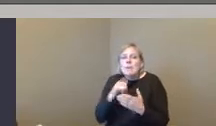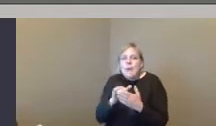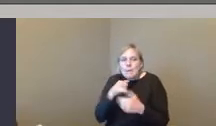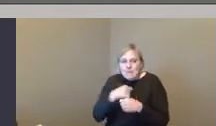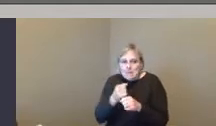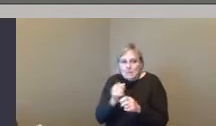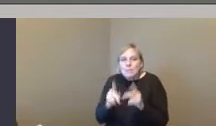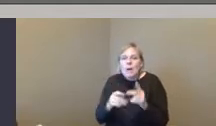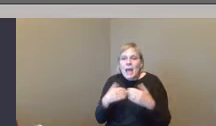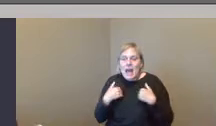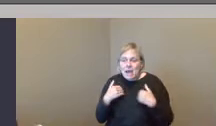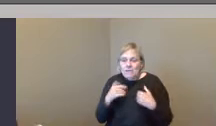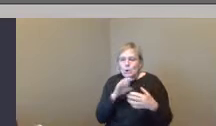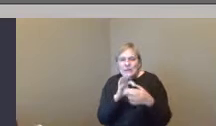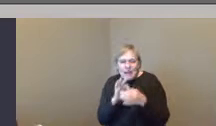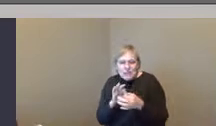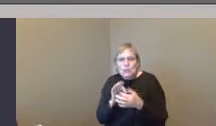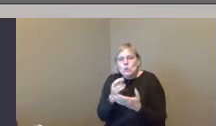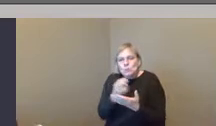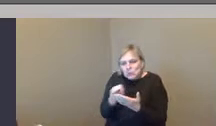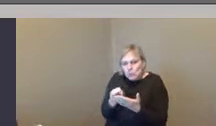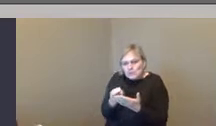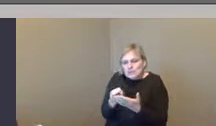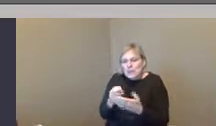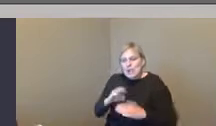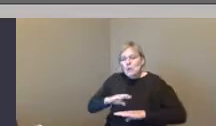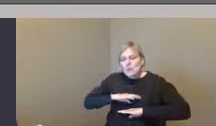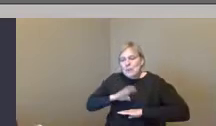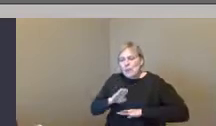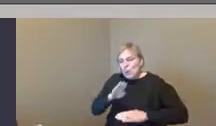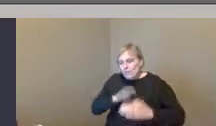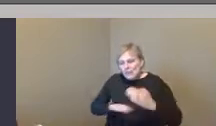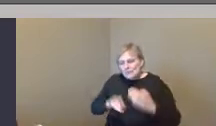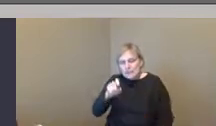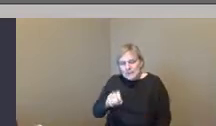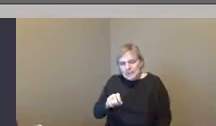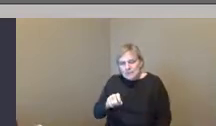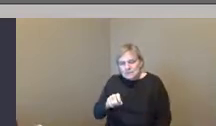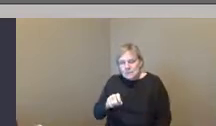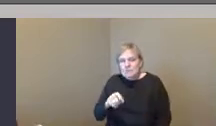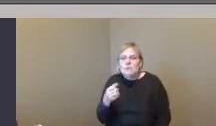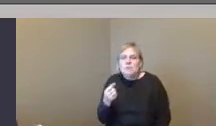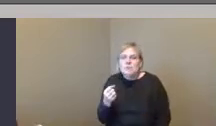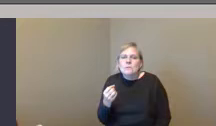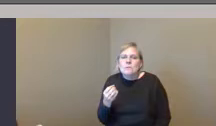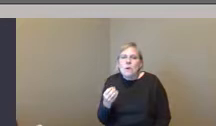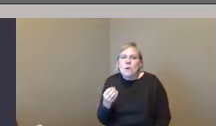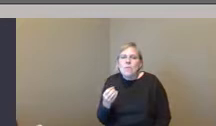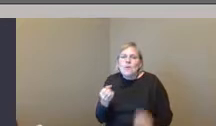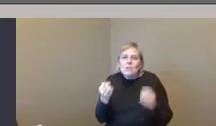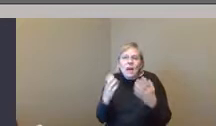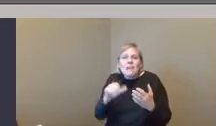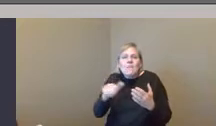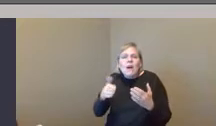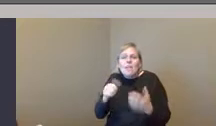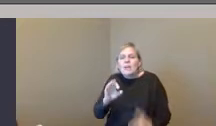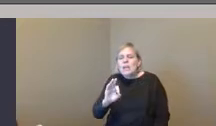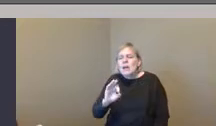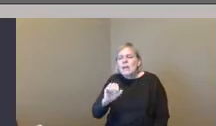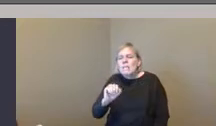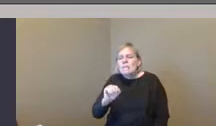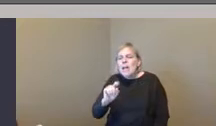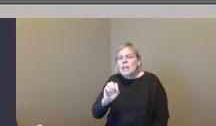have are connected to resources to meet their basic needs. So there are a lot of other factors in a